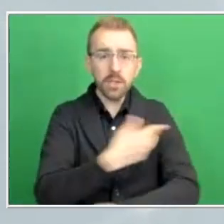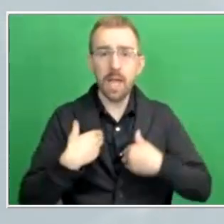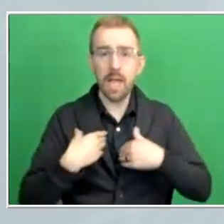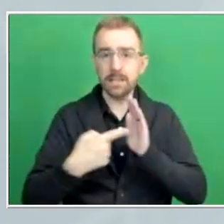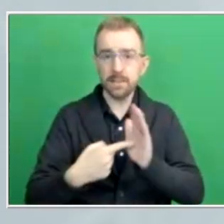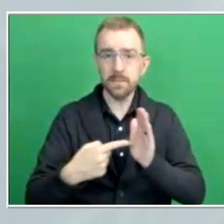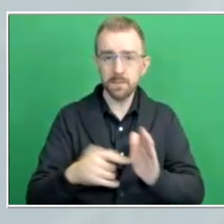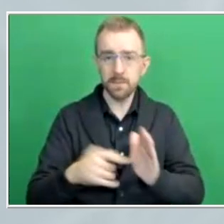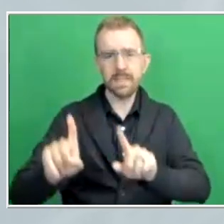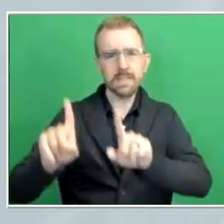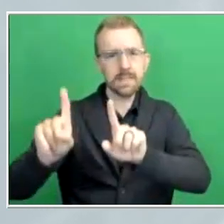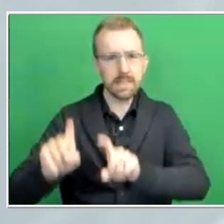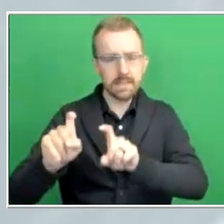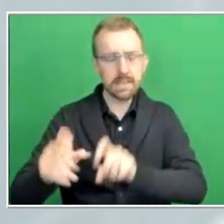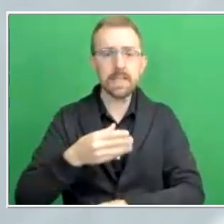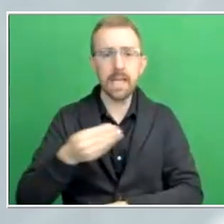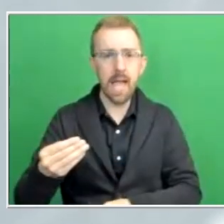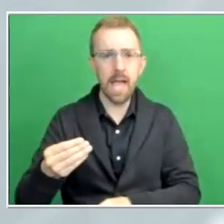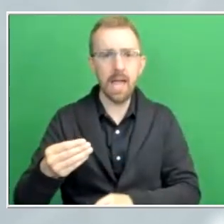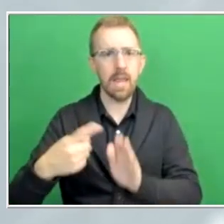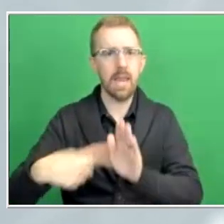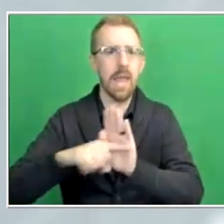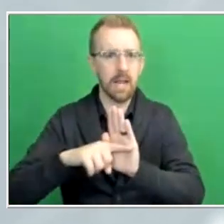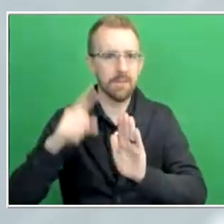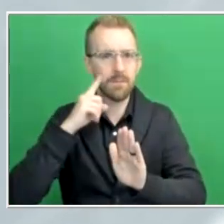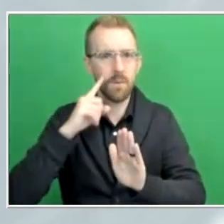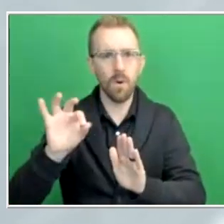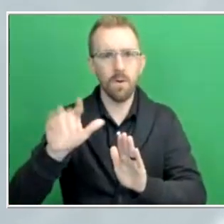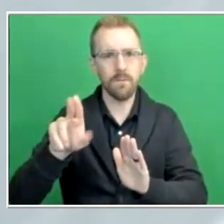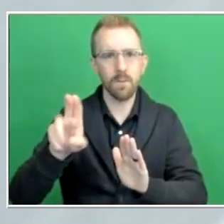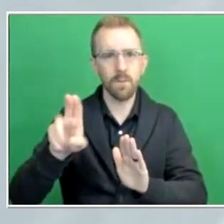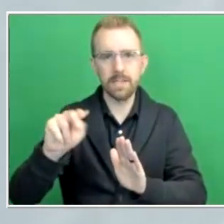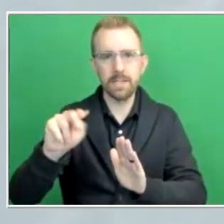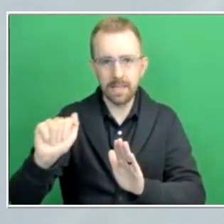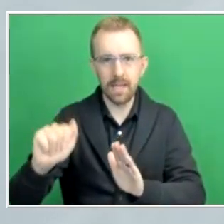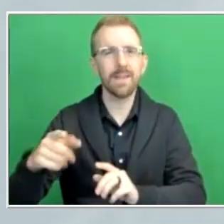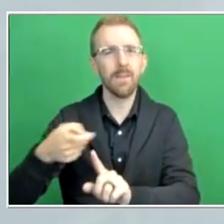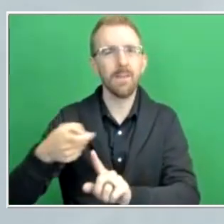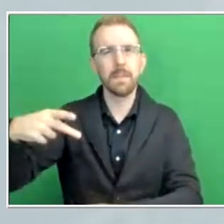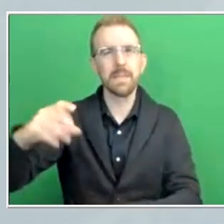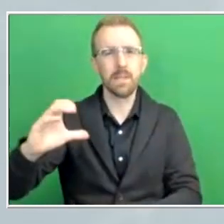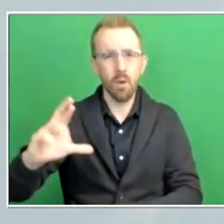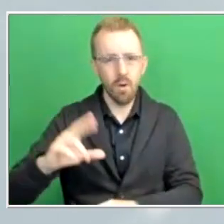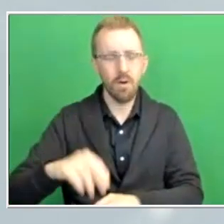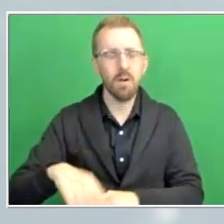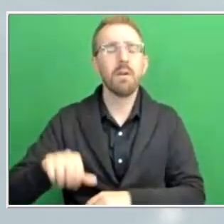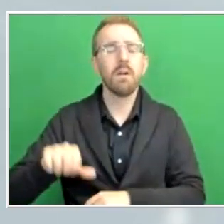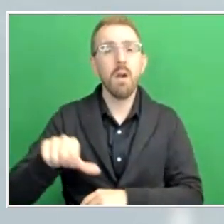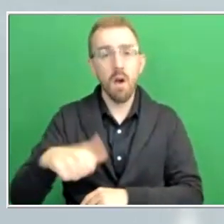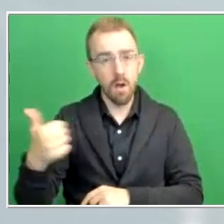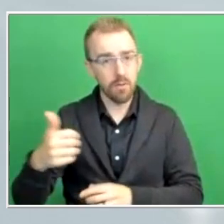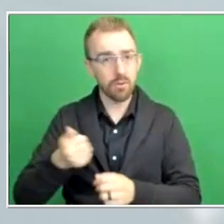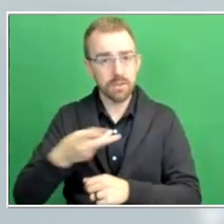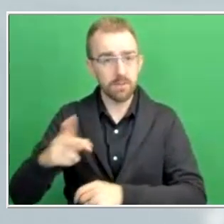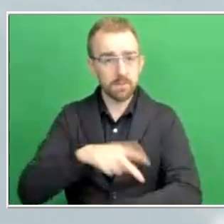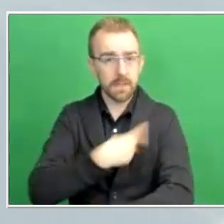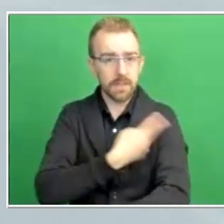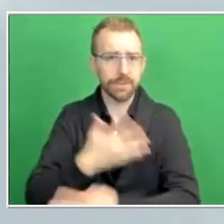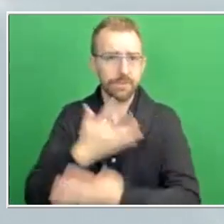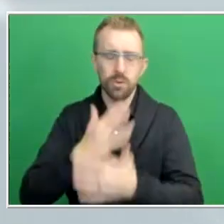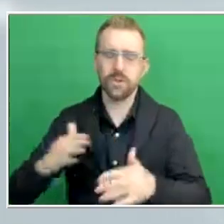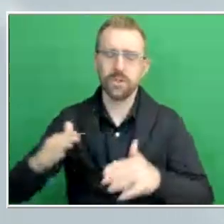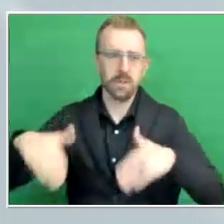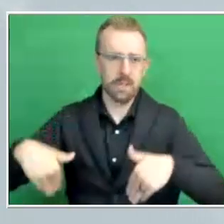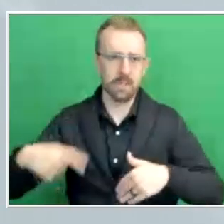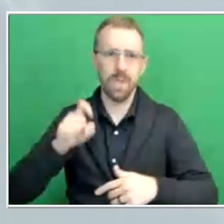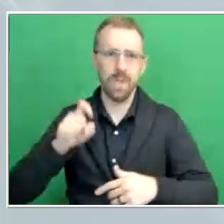tested and was negative for influenza. That was by PCR. The other several patients now, unfortunately, it's too late, so we'll have to